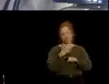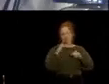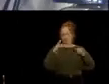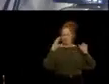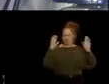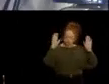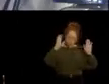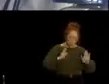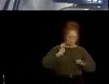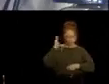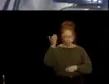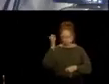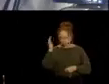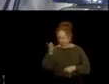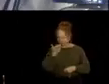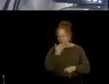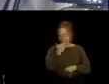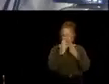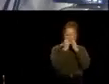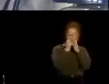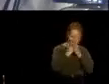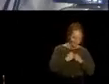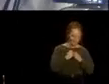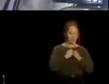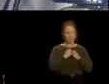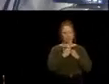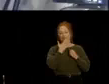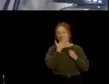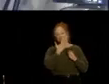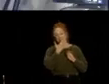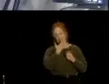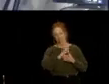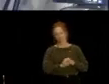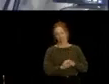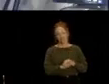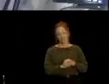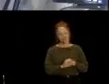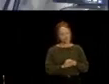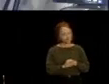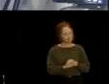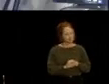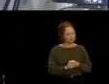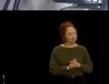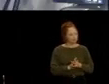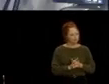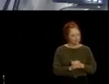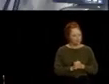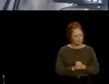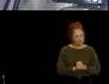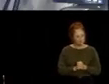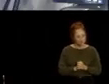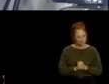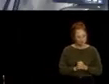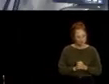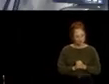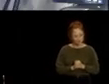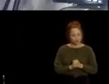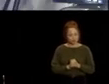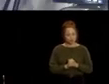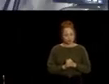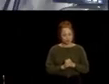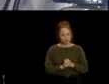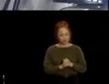presentation. Thank you for caring, and thank you, as in the words of Justin, there is nothing I have accomplished without reaching out to